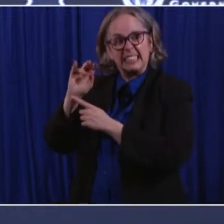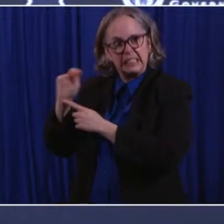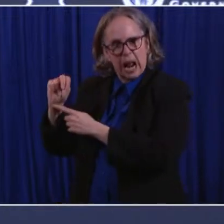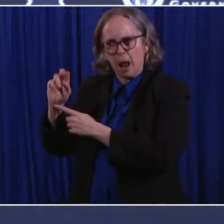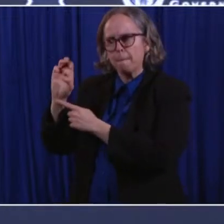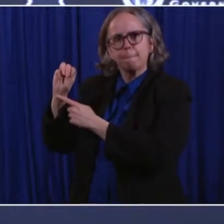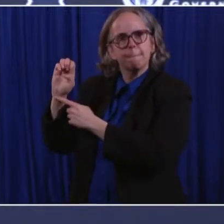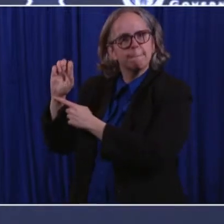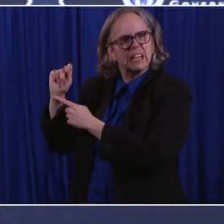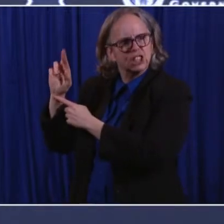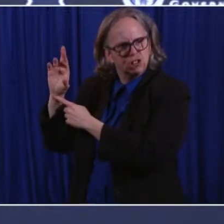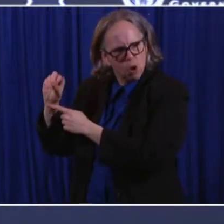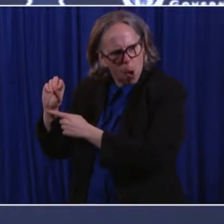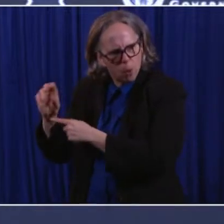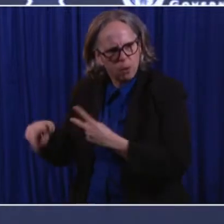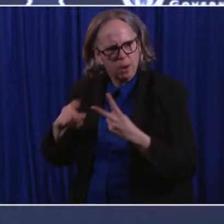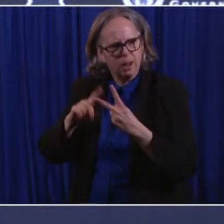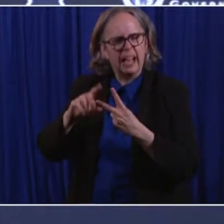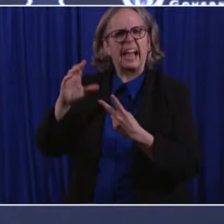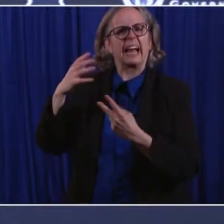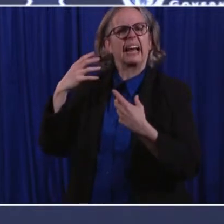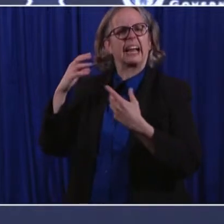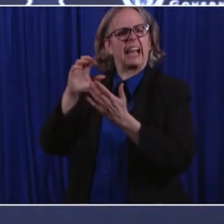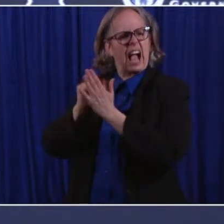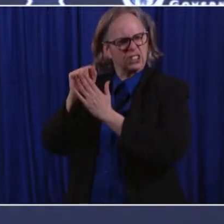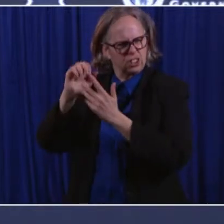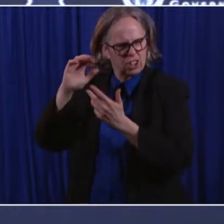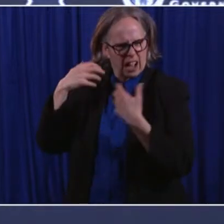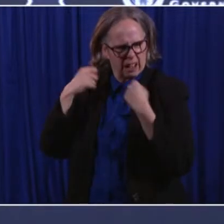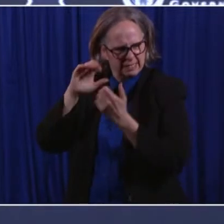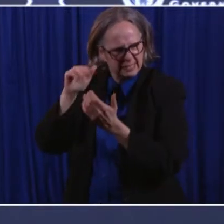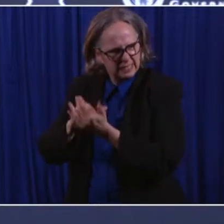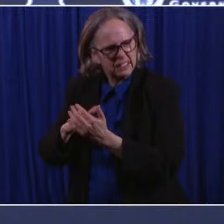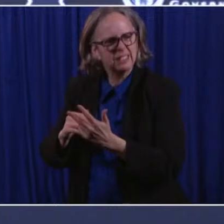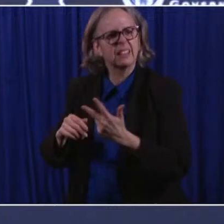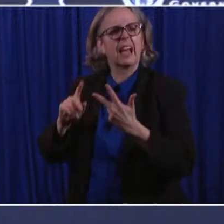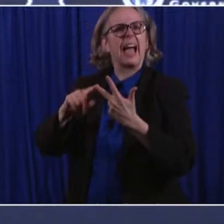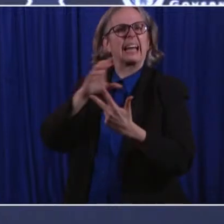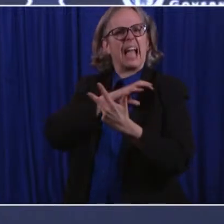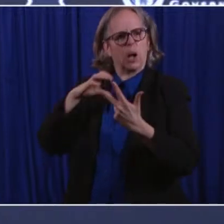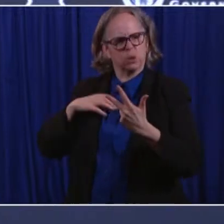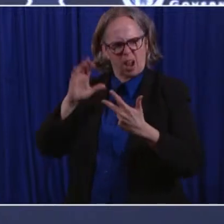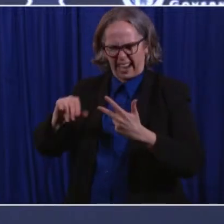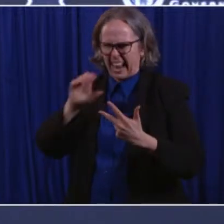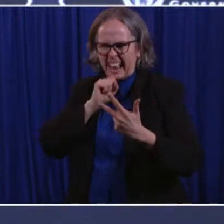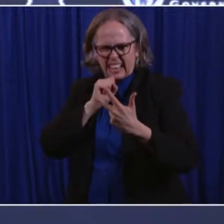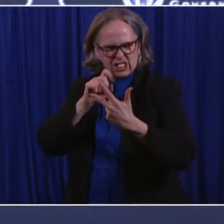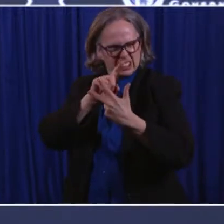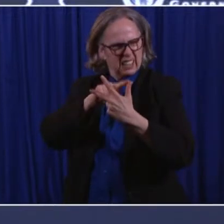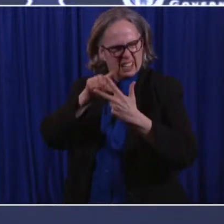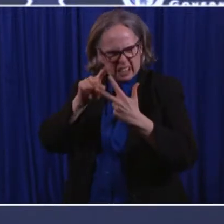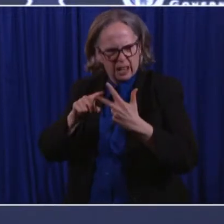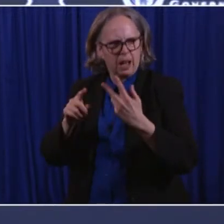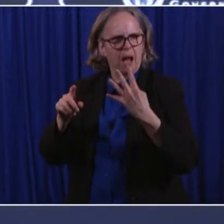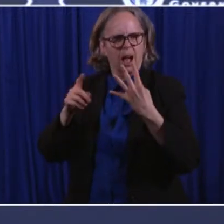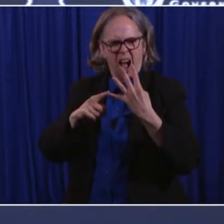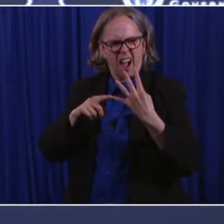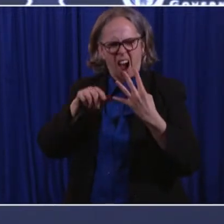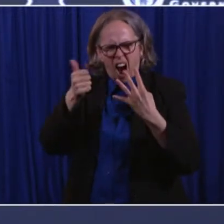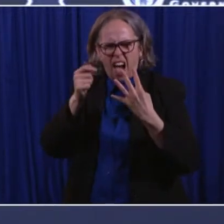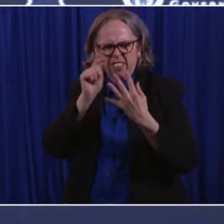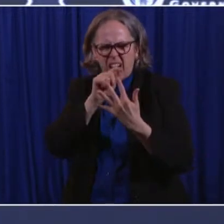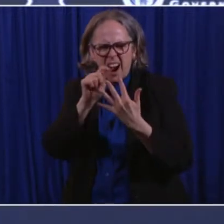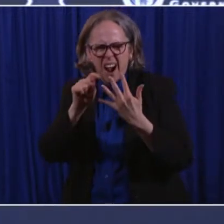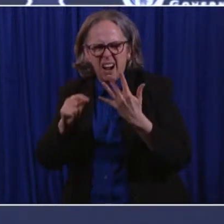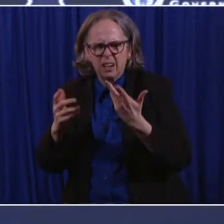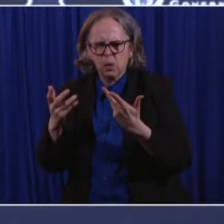on Aging, and Home 52 Transportation, all available to help local residents get to and from their